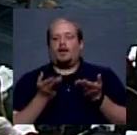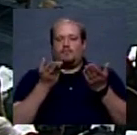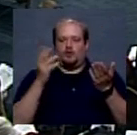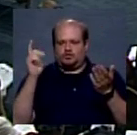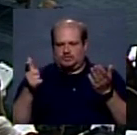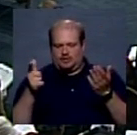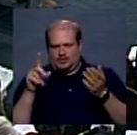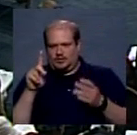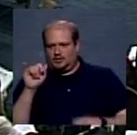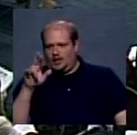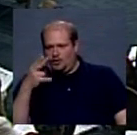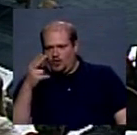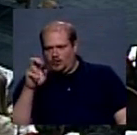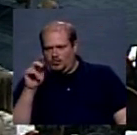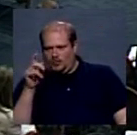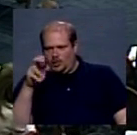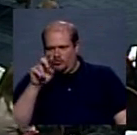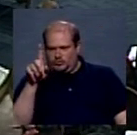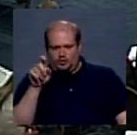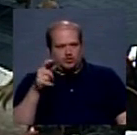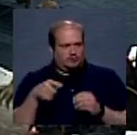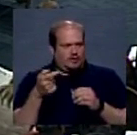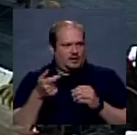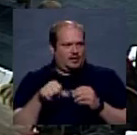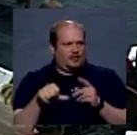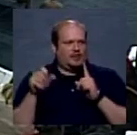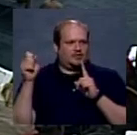second. Director Hendricks, did you have a question on any of these items?